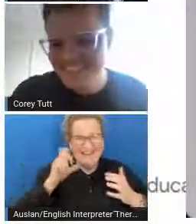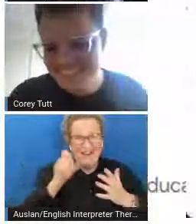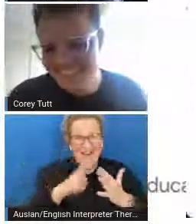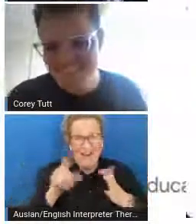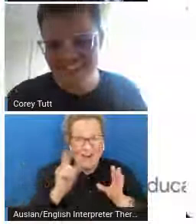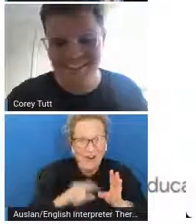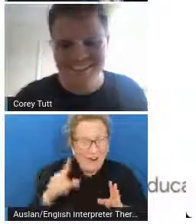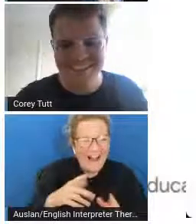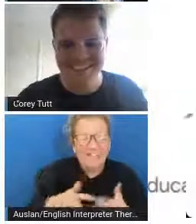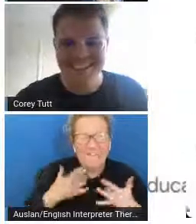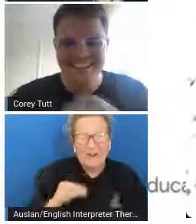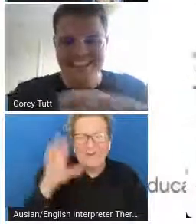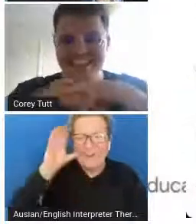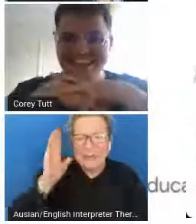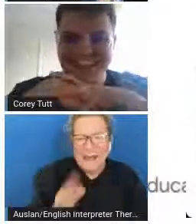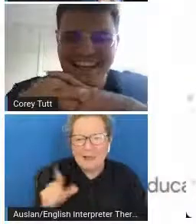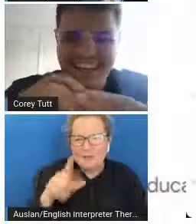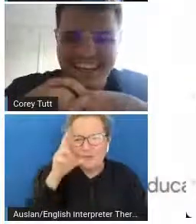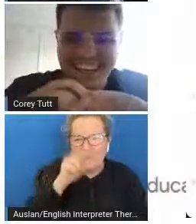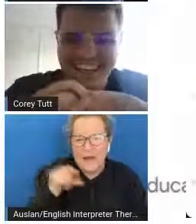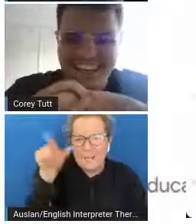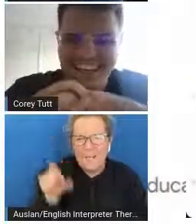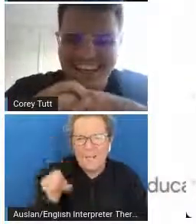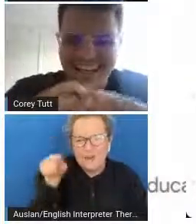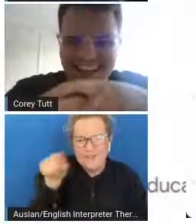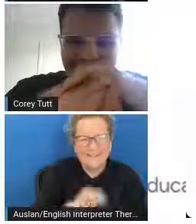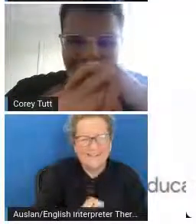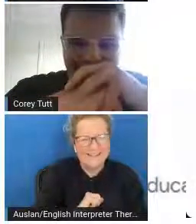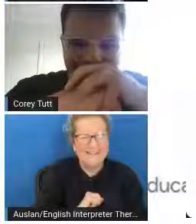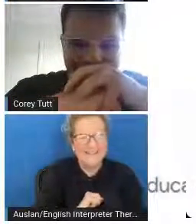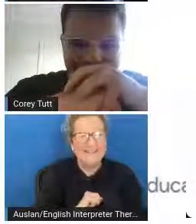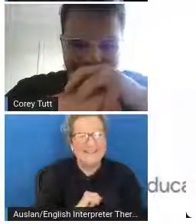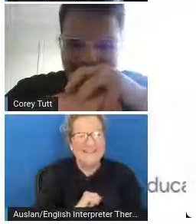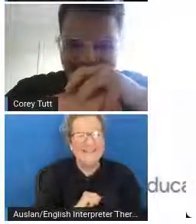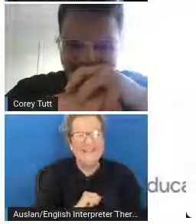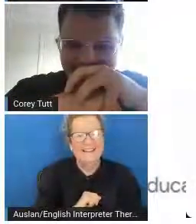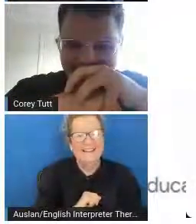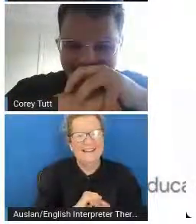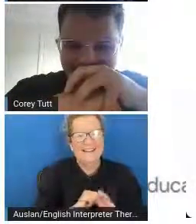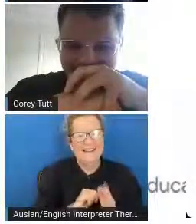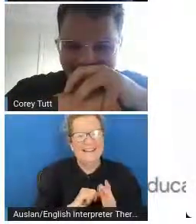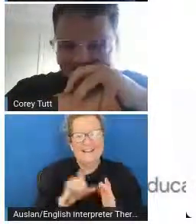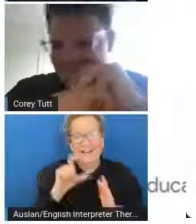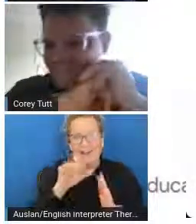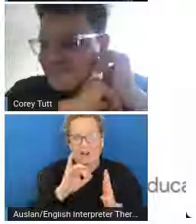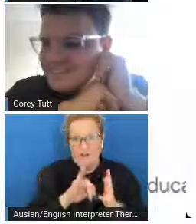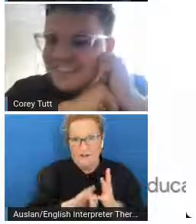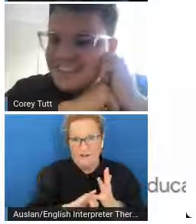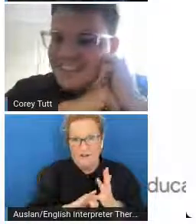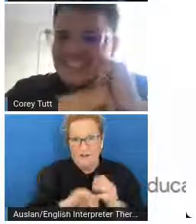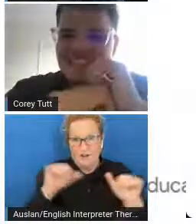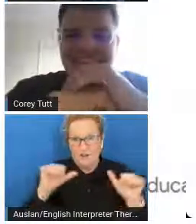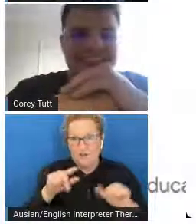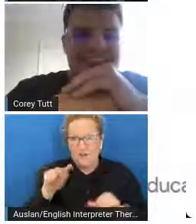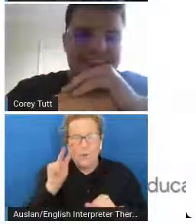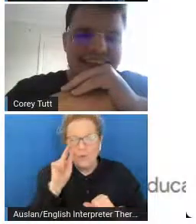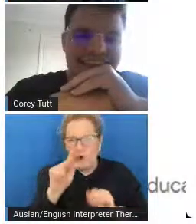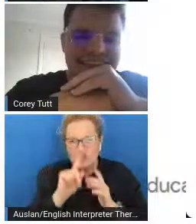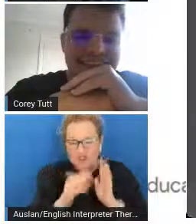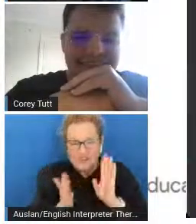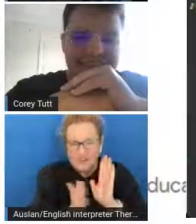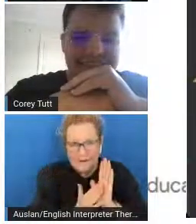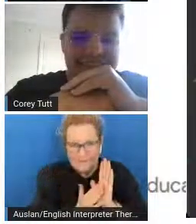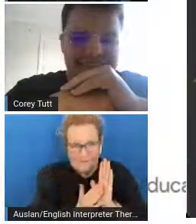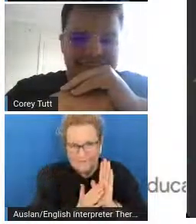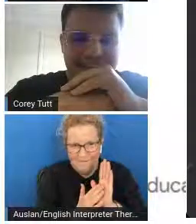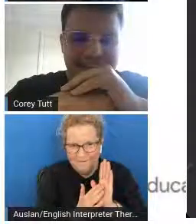it. All right. So what I'm going to do is just everyone don't look at what Jim is doing. And two